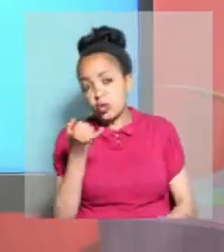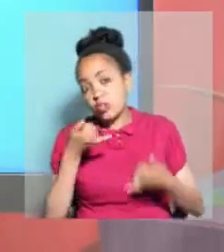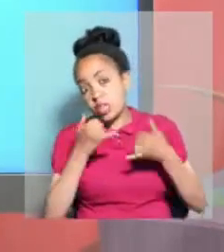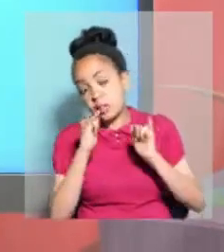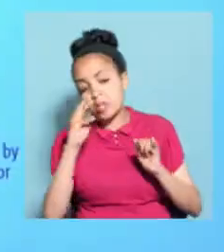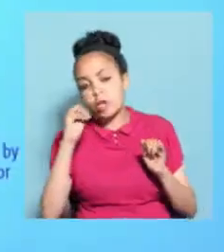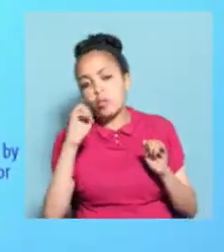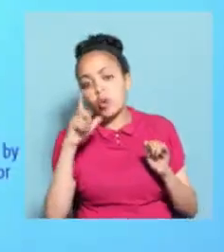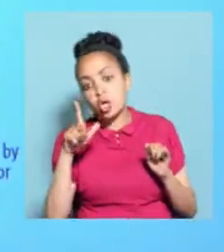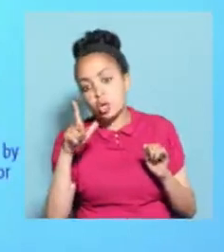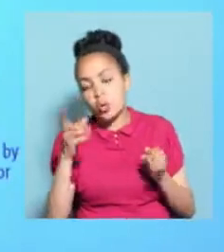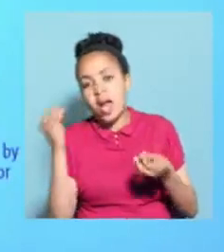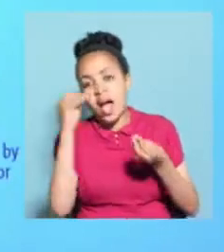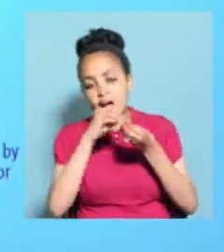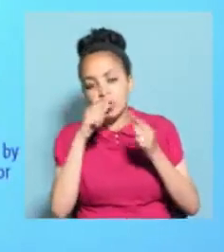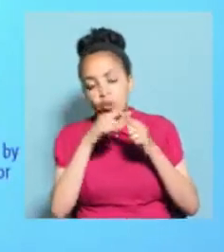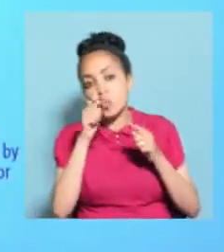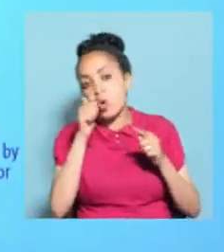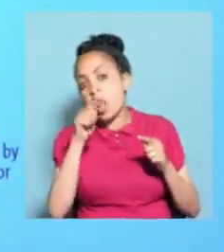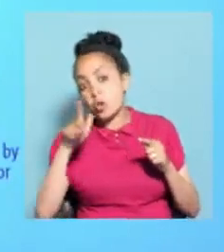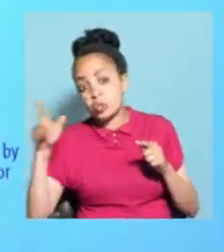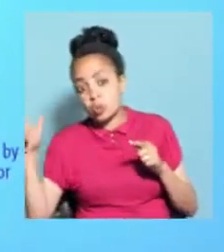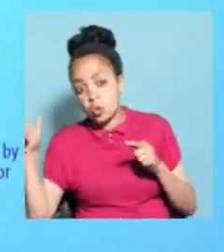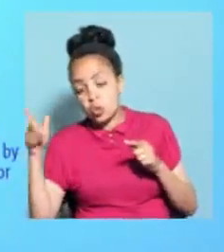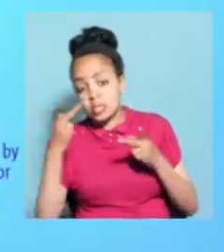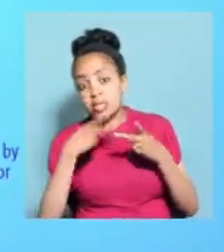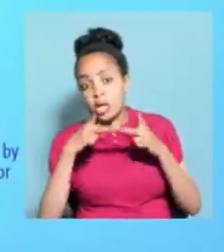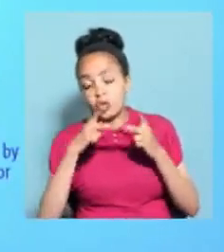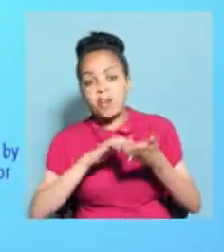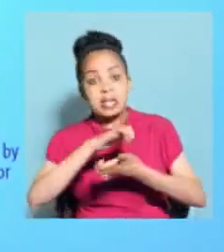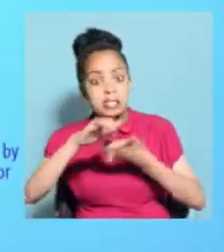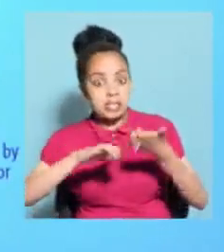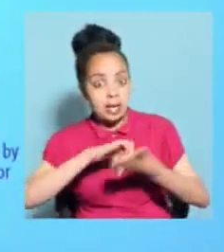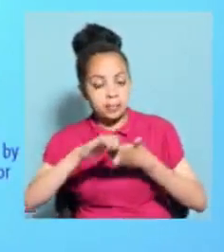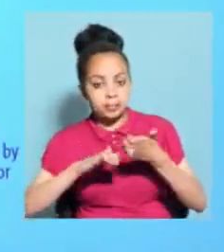inhibitor molecules added to allosteric site of an enzyme.